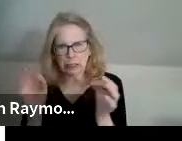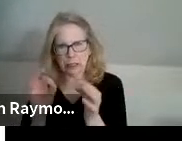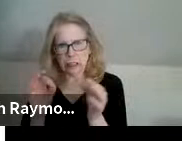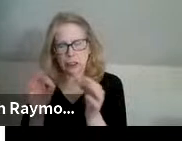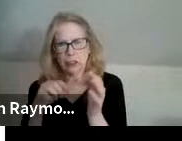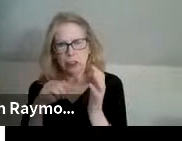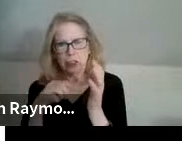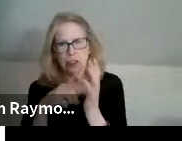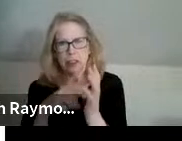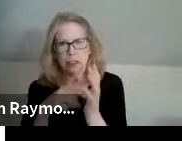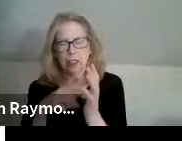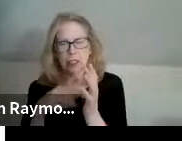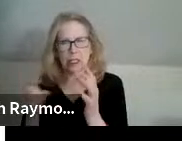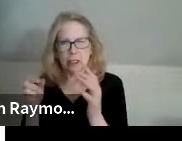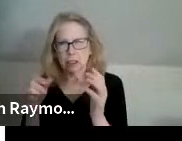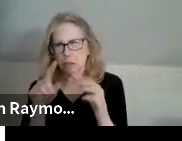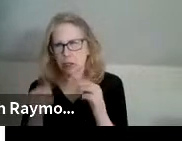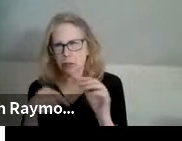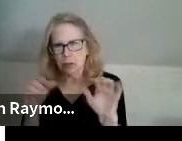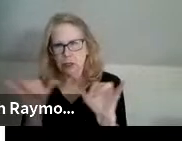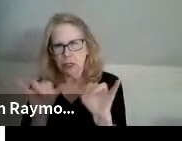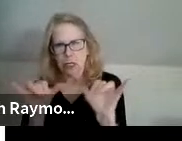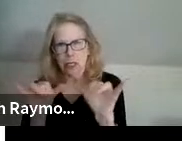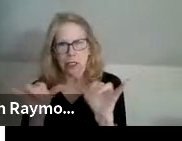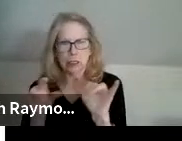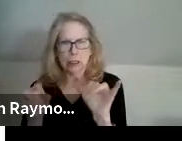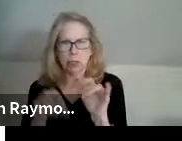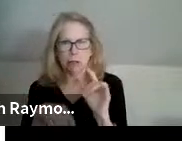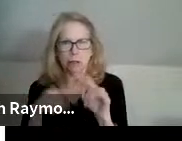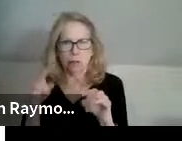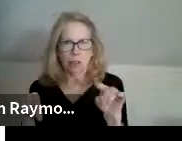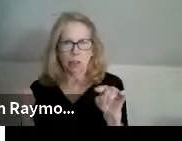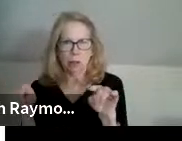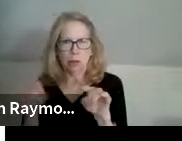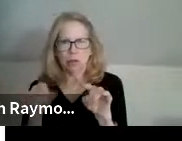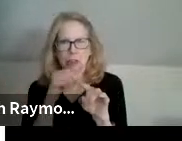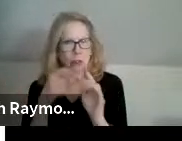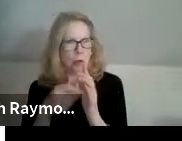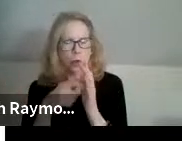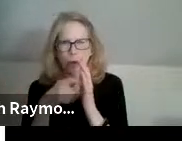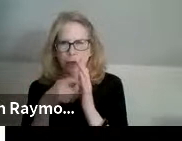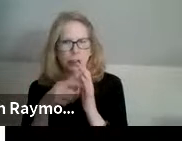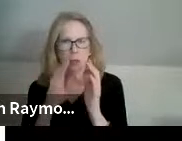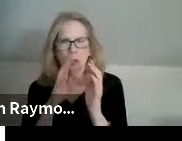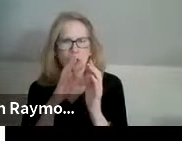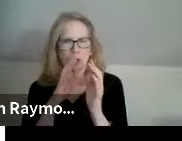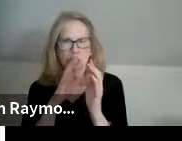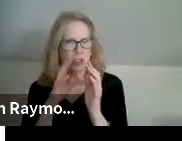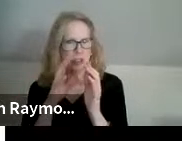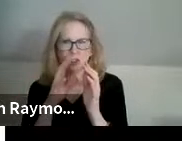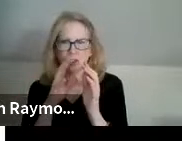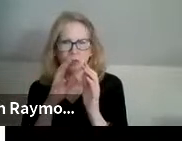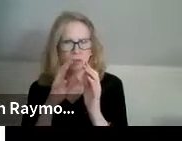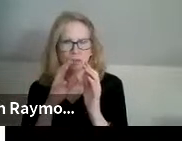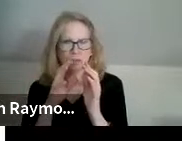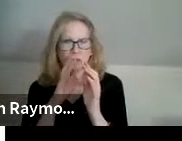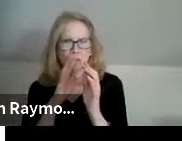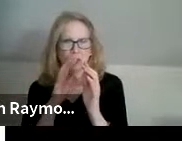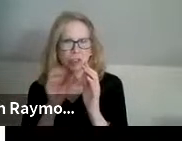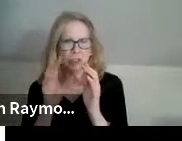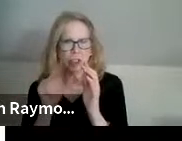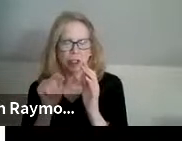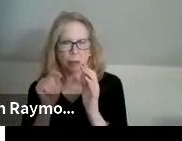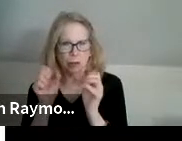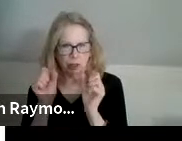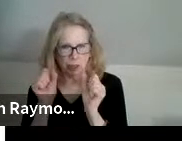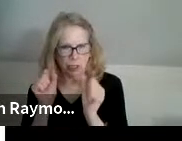about size and visibility of variable message size, that they're not required to be speech out enabled. So we're not requiring, if you have a